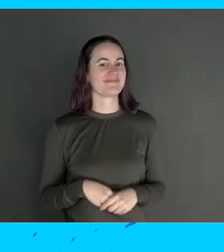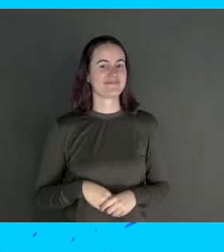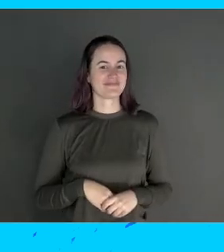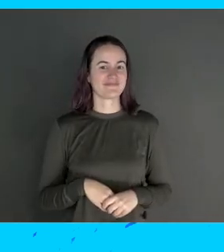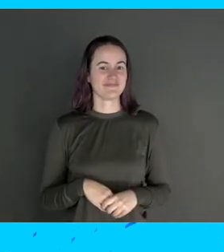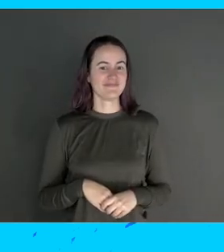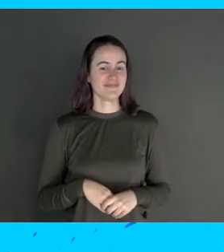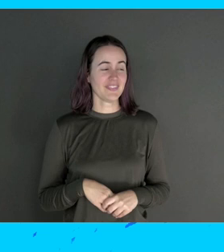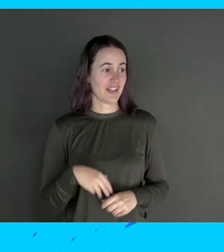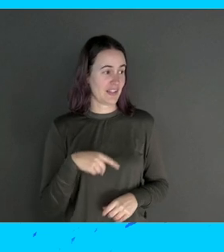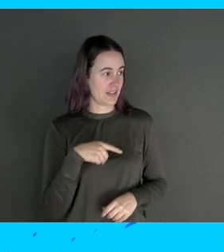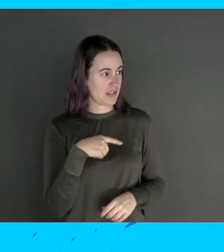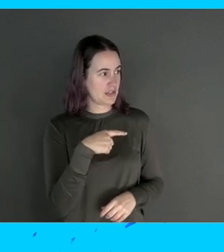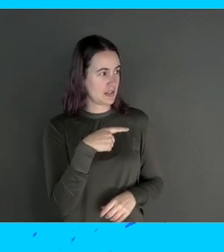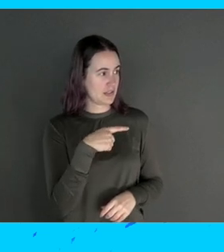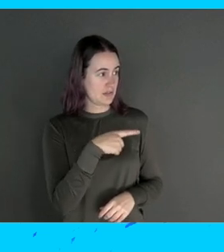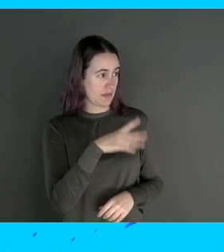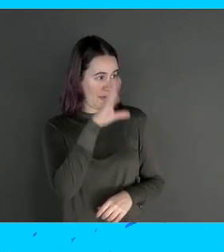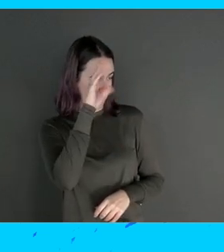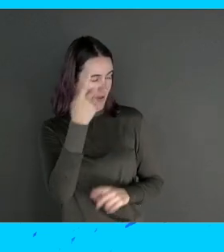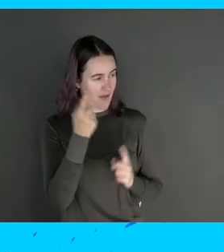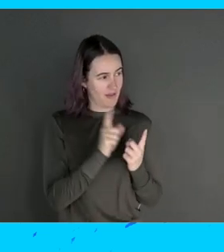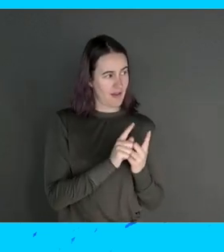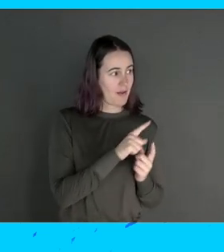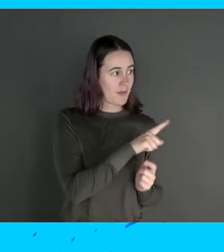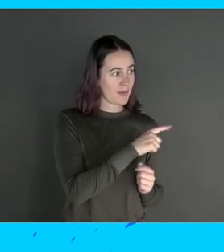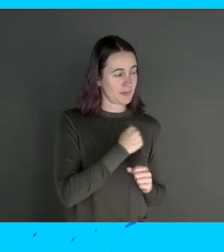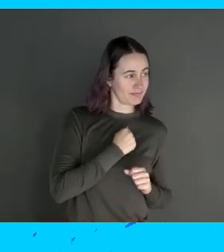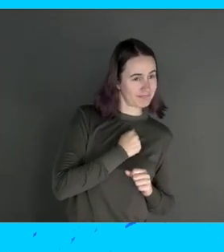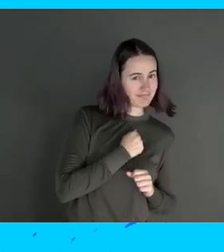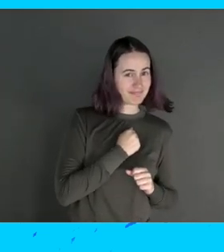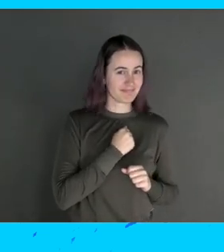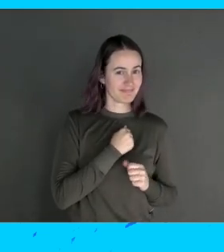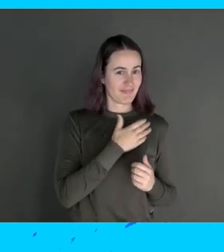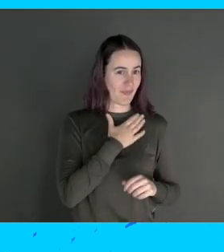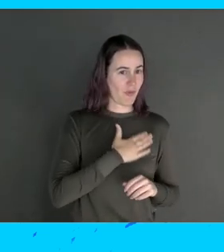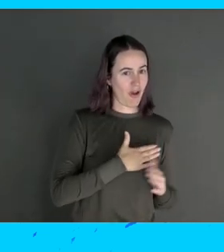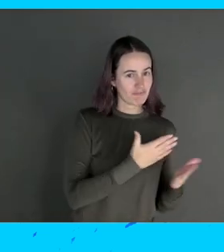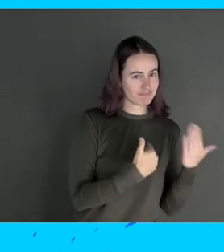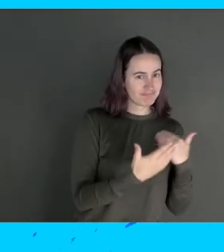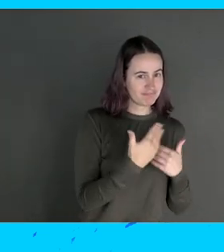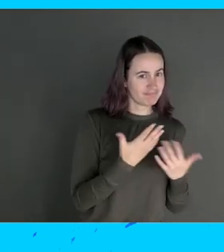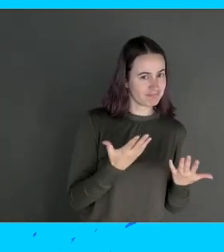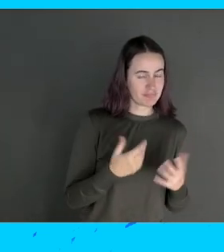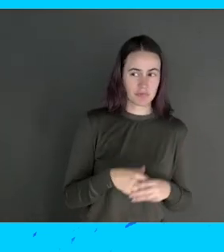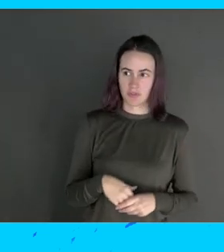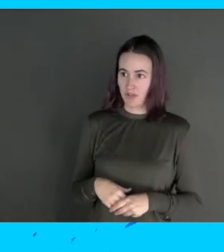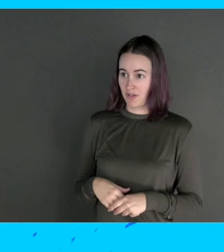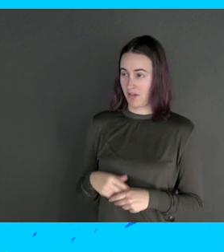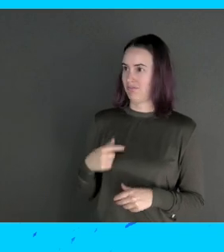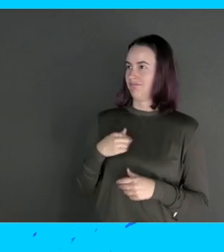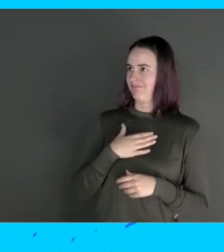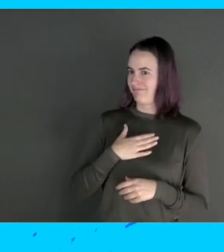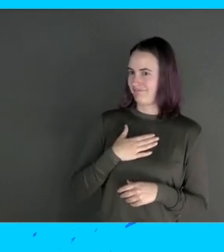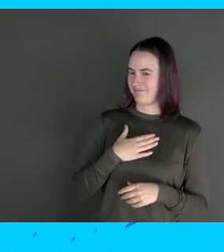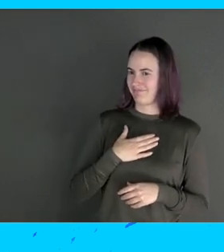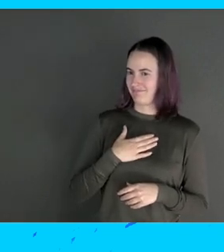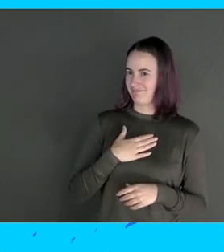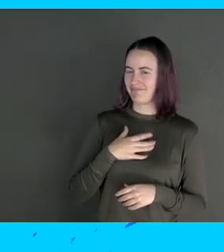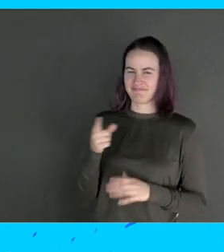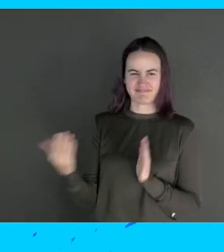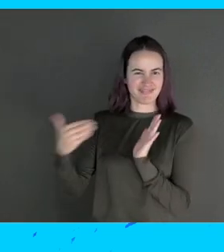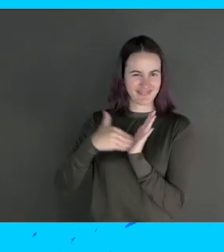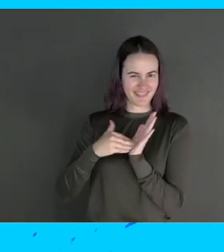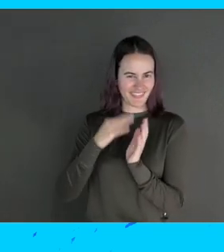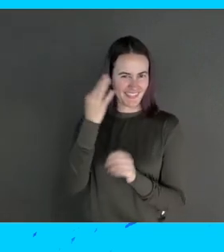you, what will you do?" he asked, grinning. "What?" I responded, not believing my ears. Melvin repeated the question.